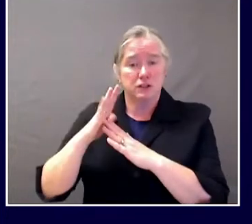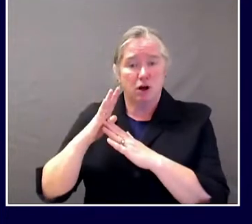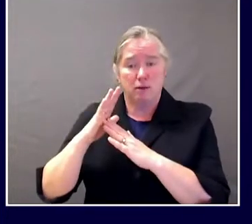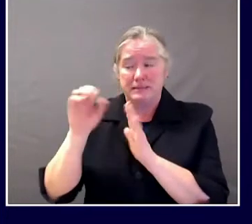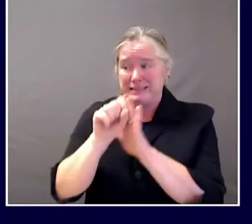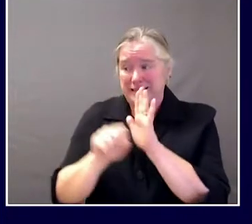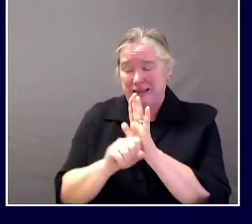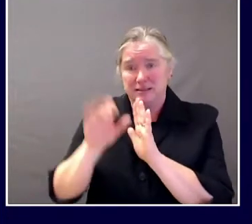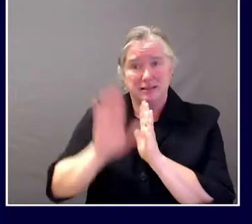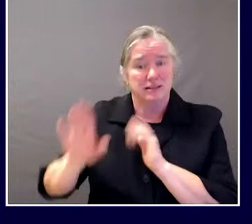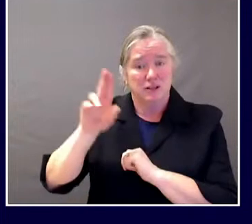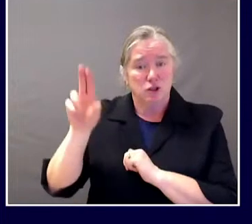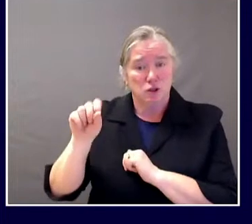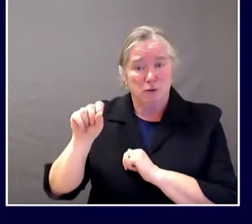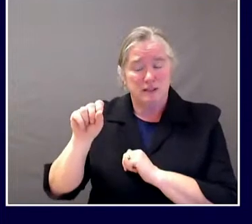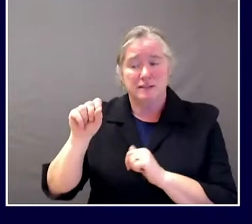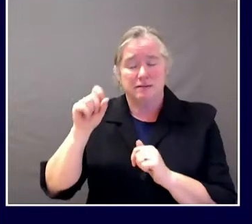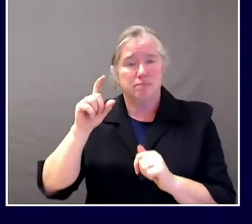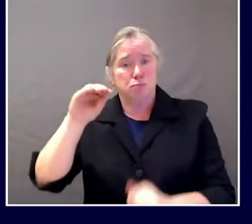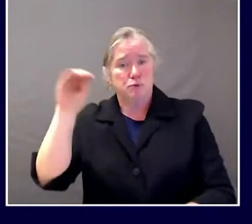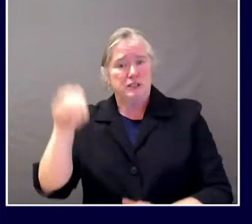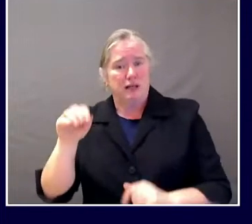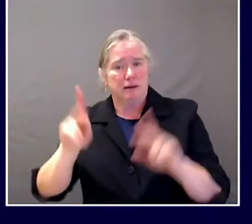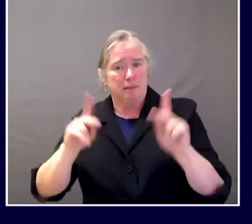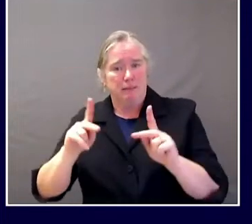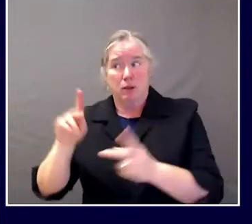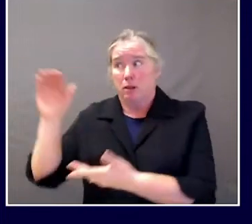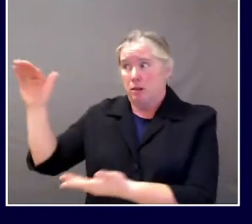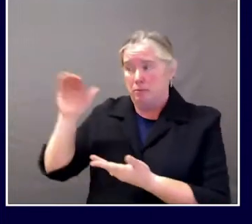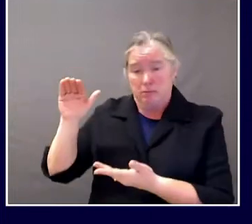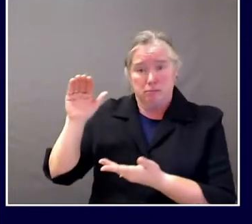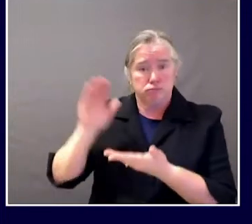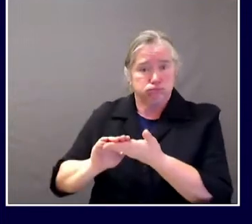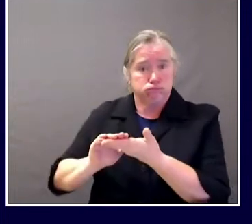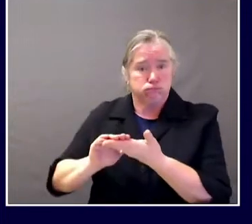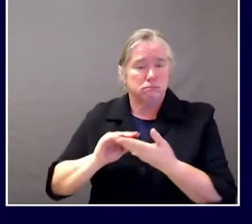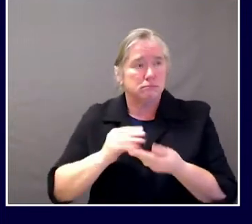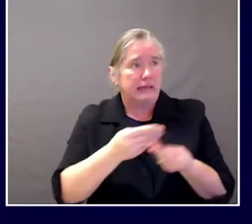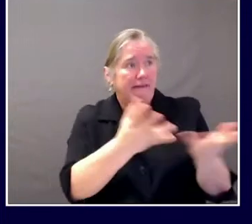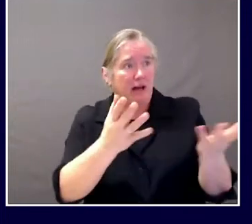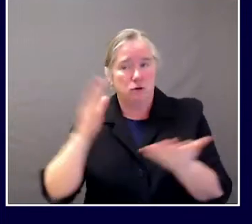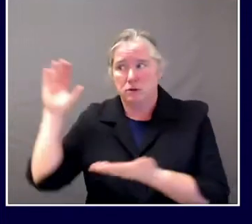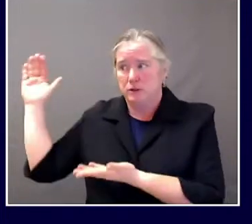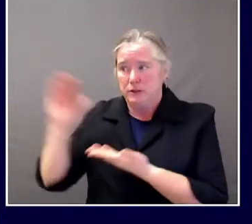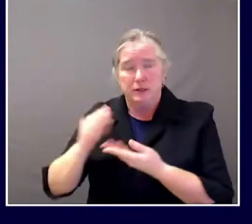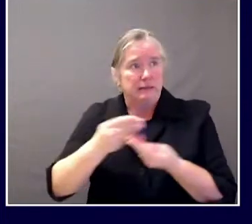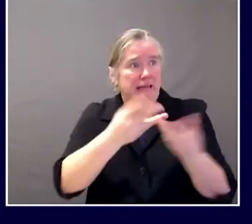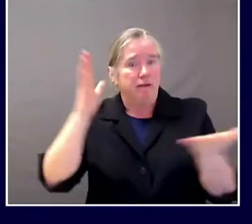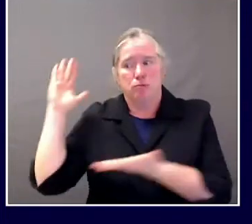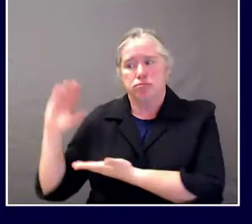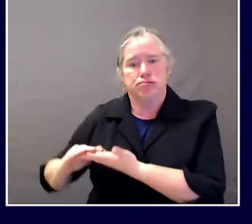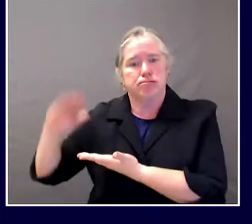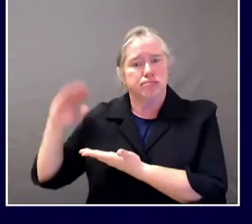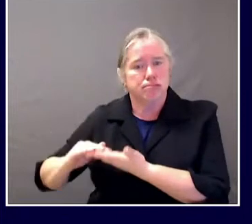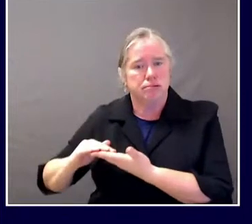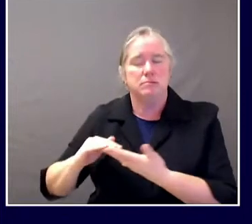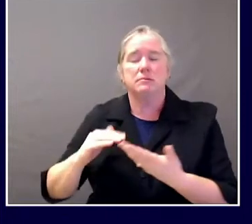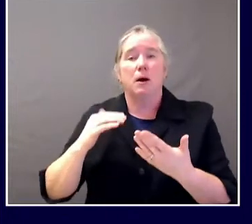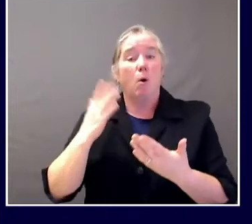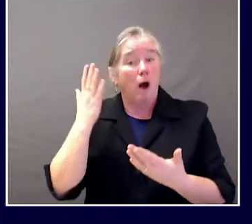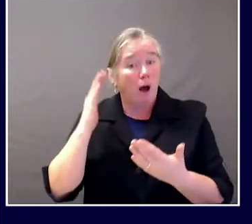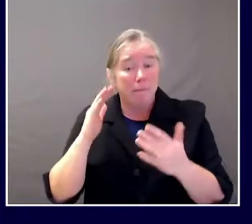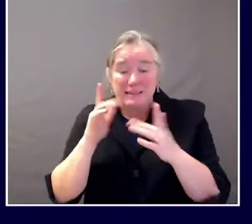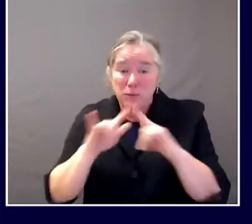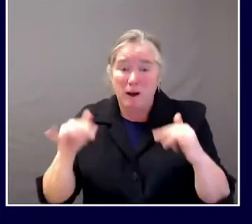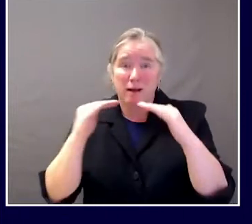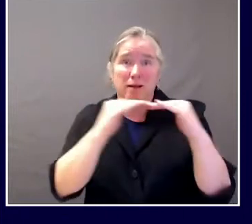in the country thus far, and we've also done so by keeping a clear and open eye on health equity, making